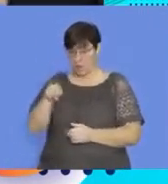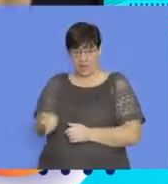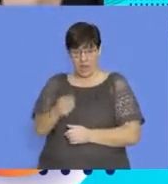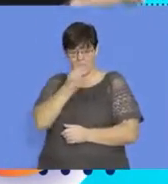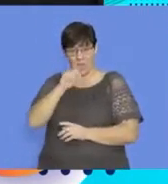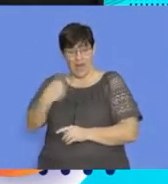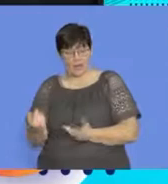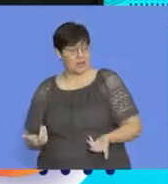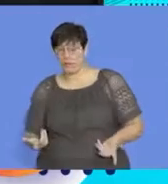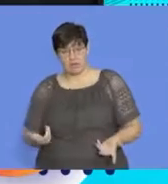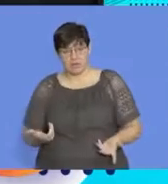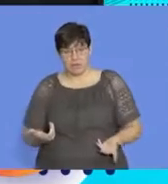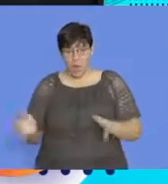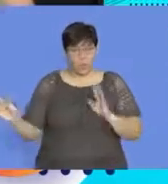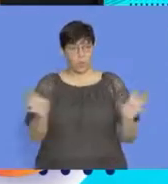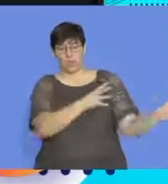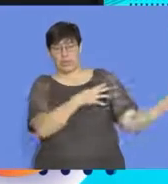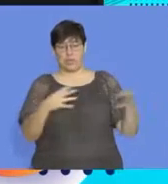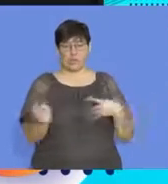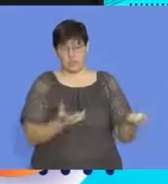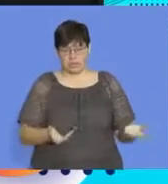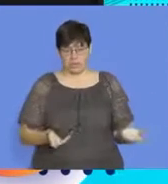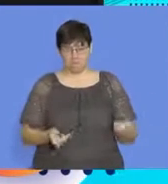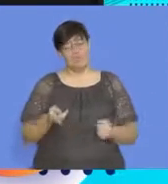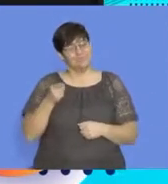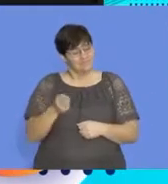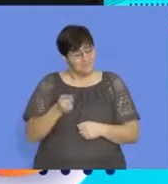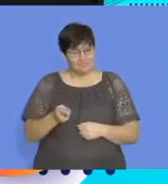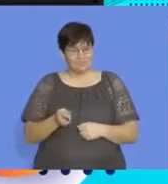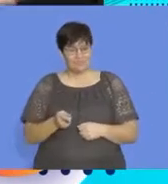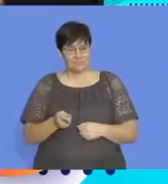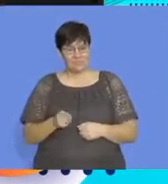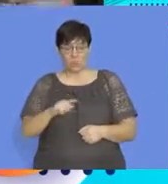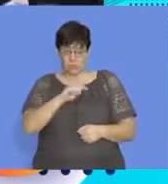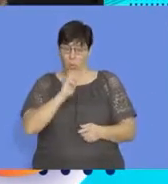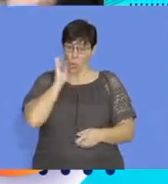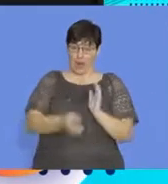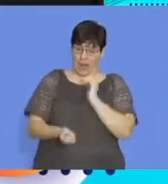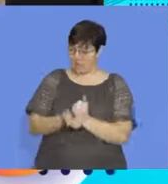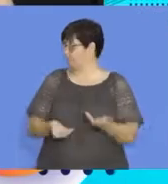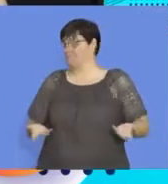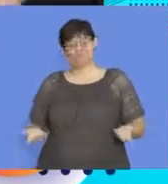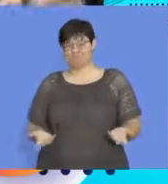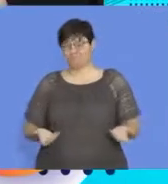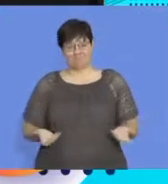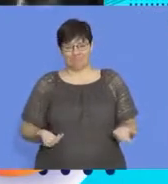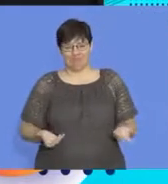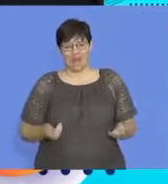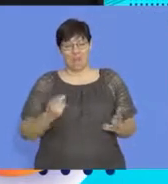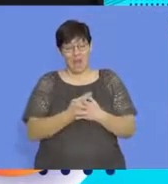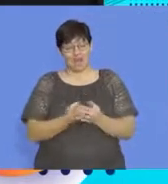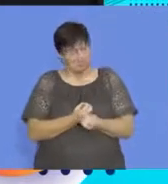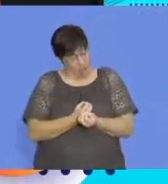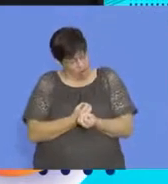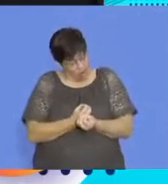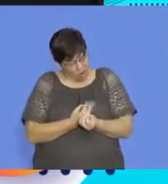that we're going to get that concept. So here, there's no guarantee, and we have to produce a lot and lots of